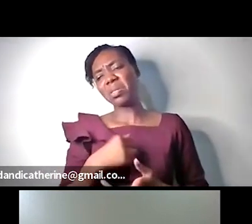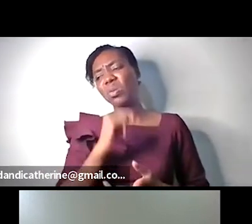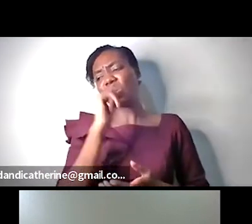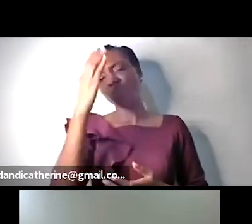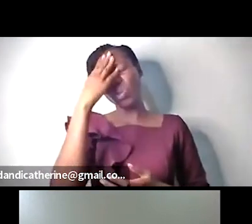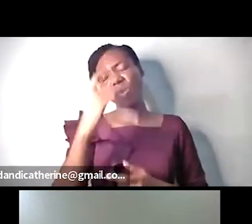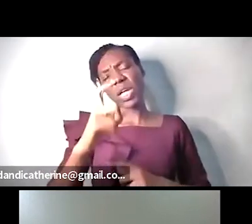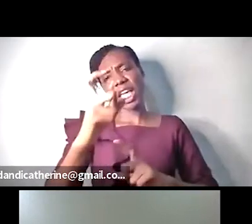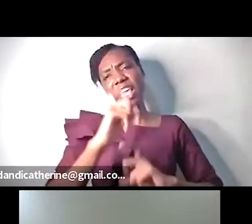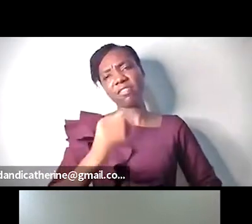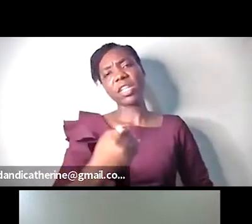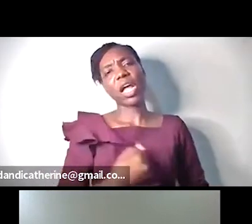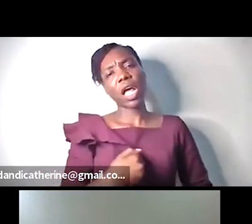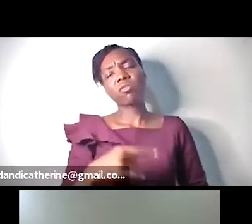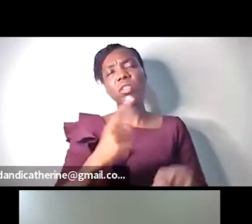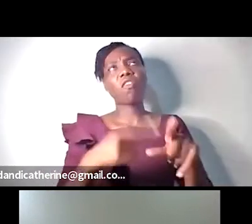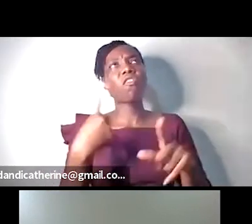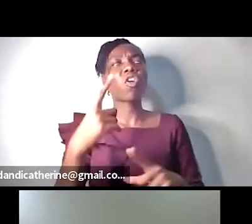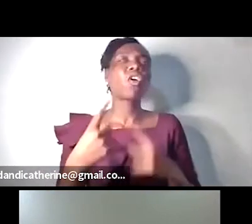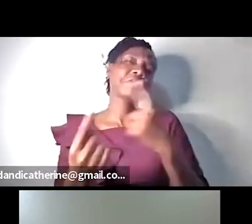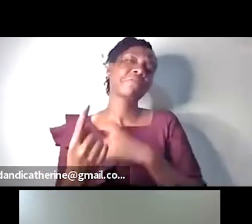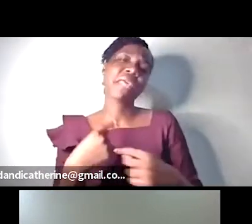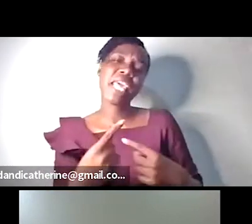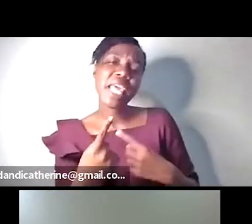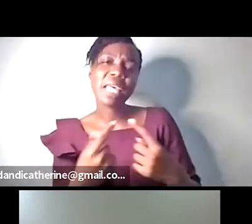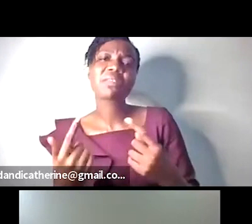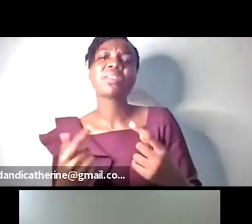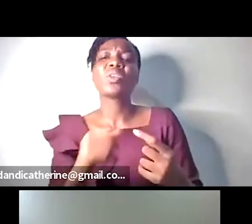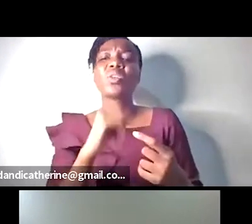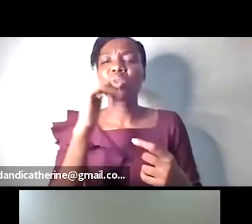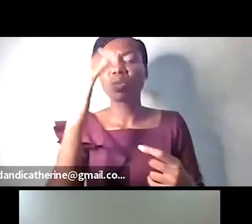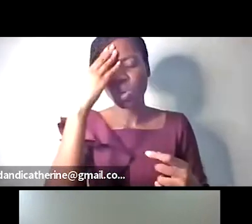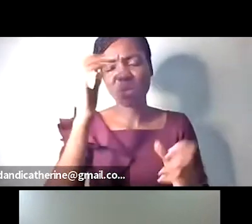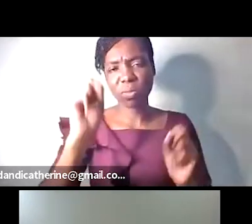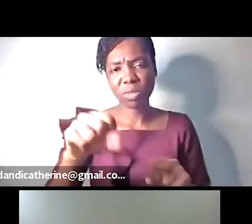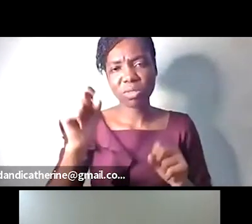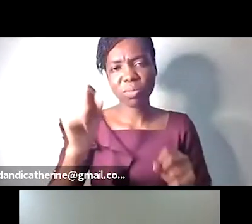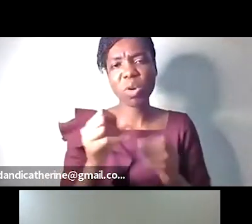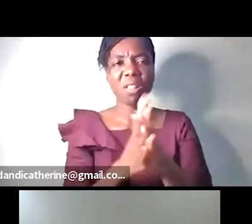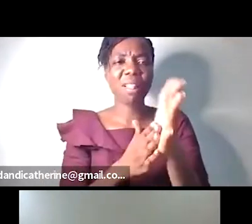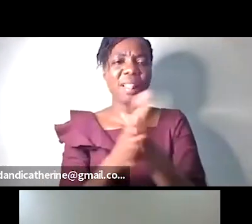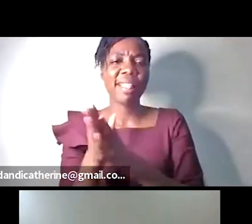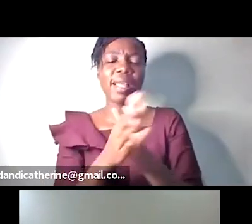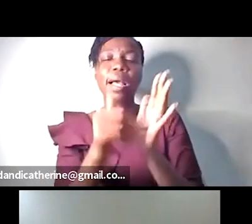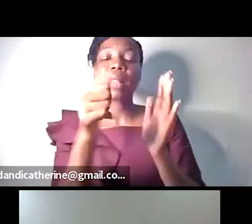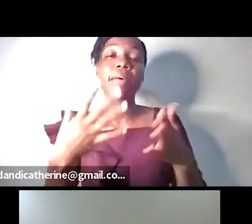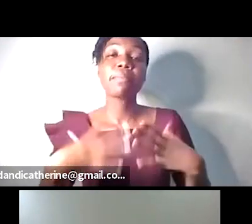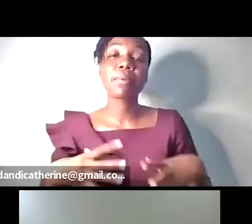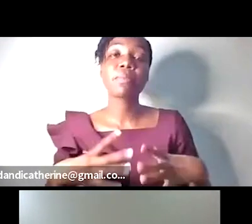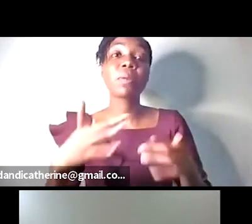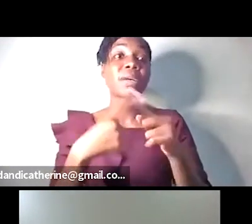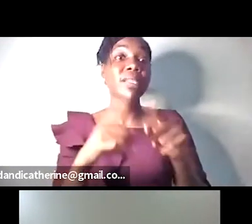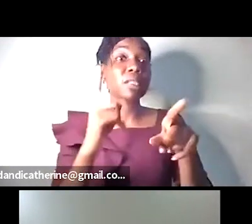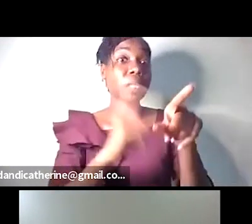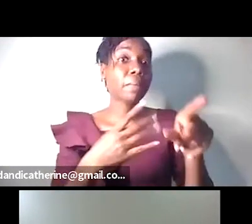of speaking. I never knew that I had a gift in terms of inspiring and motivating others. But when I did, I